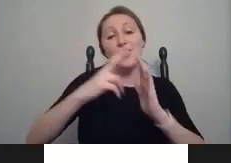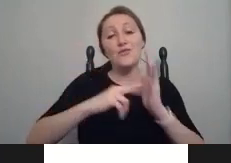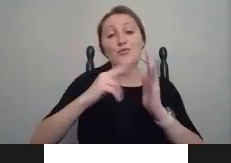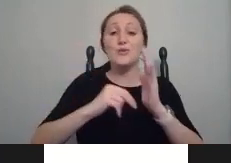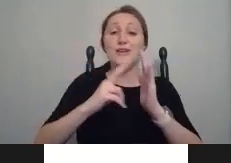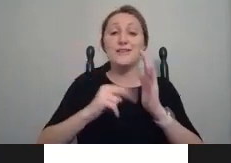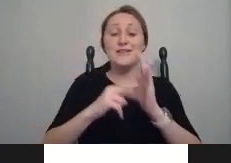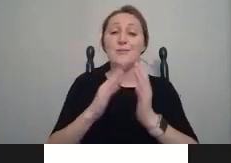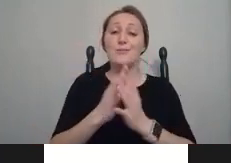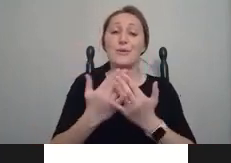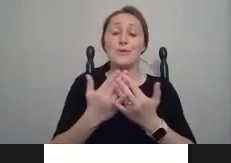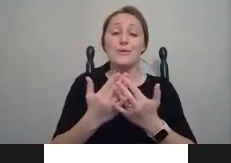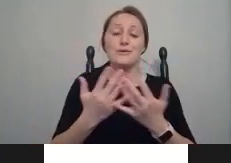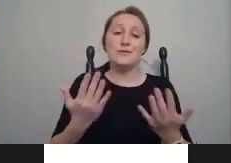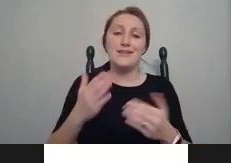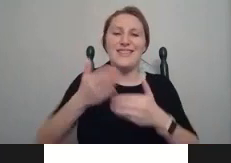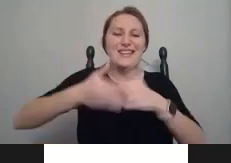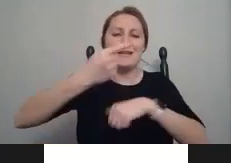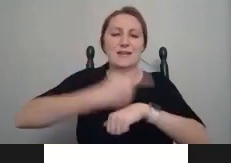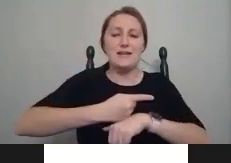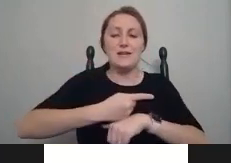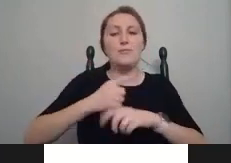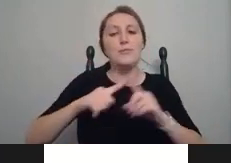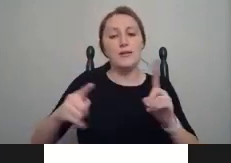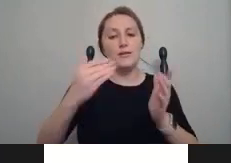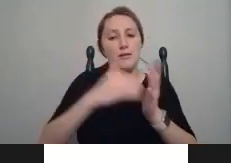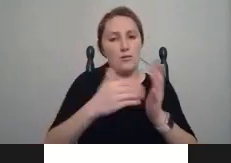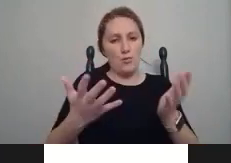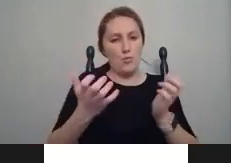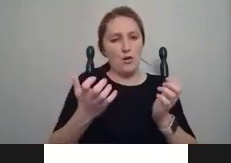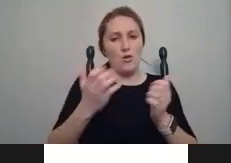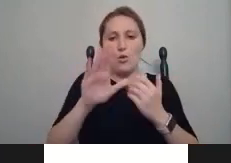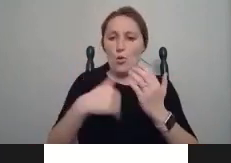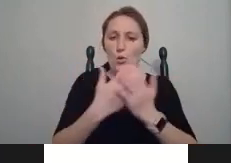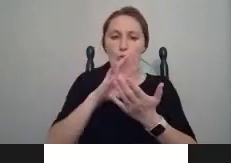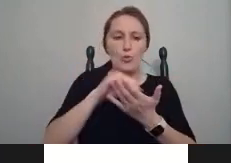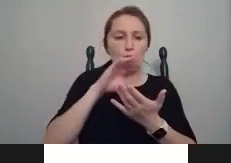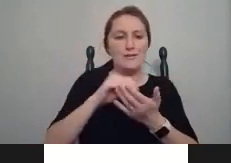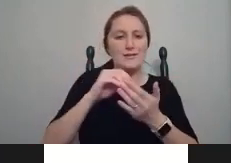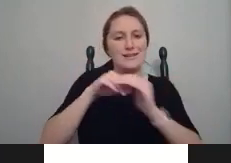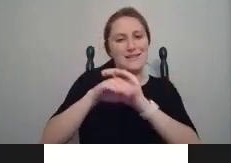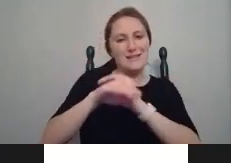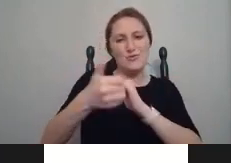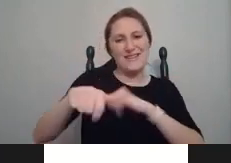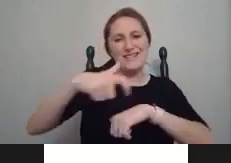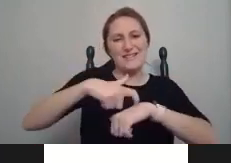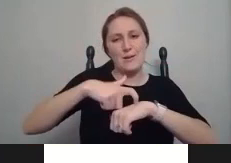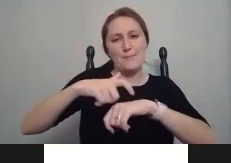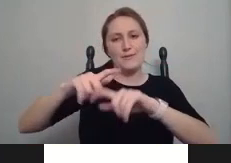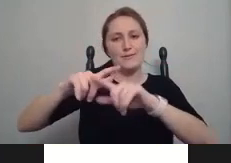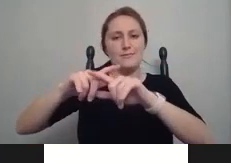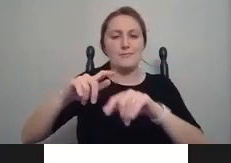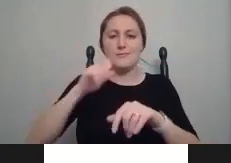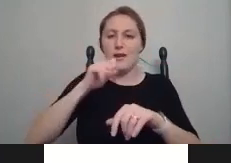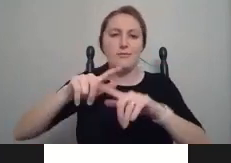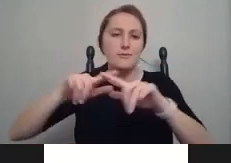yes, but again, we want to make all the learning accessible asynchronously as well. So families don't have to